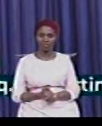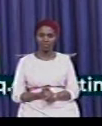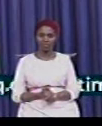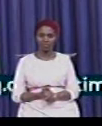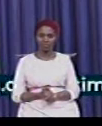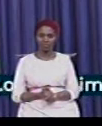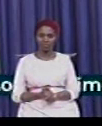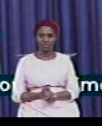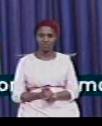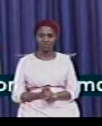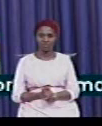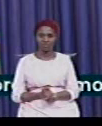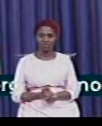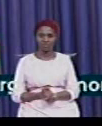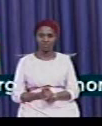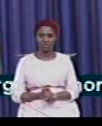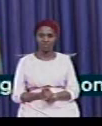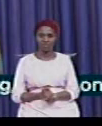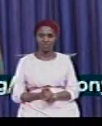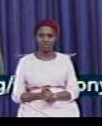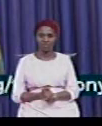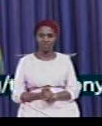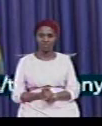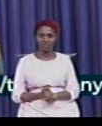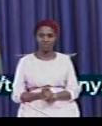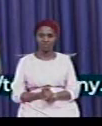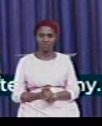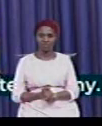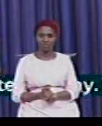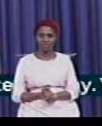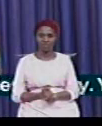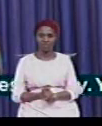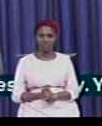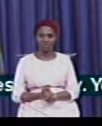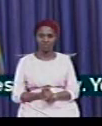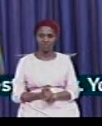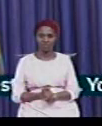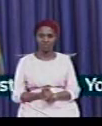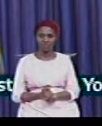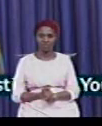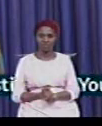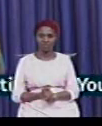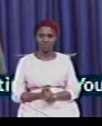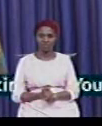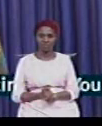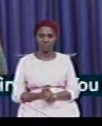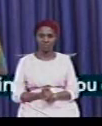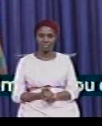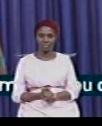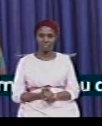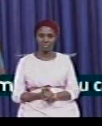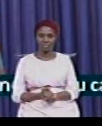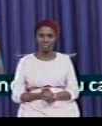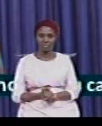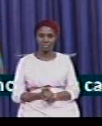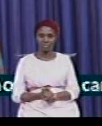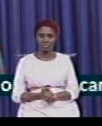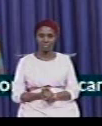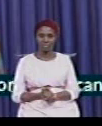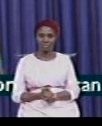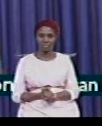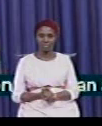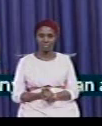by a last Yinaka, amen, midi, amen. If I be dear, many of you and me will send me what I said, and more I'm to do to me to me, and I ain't